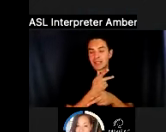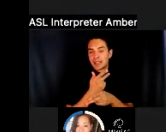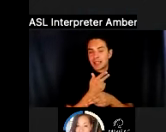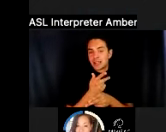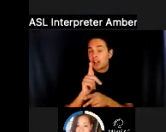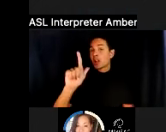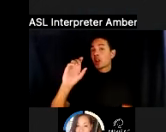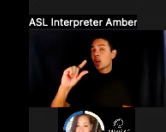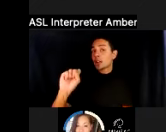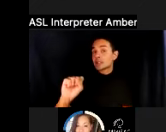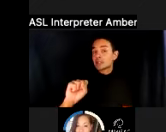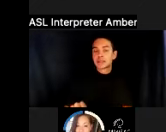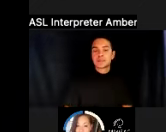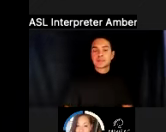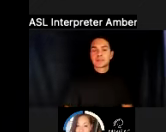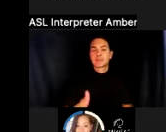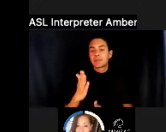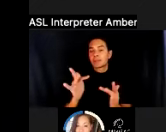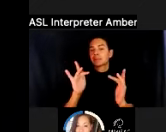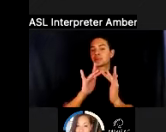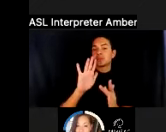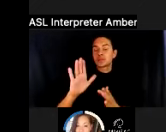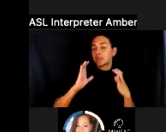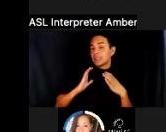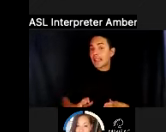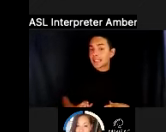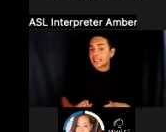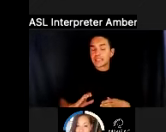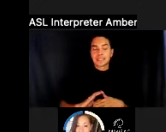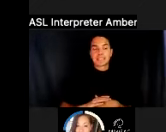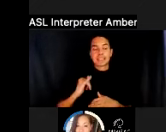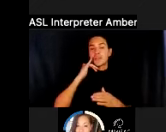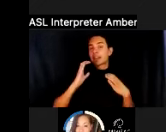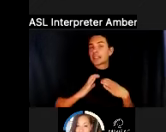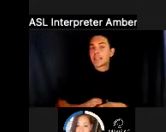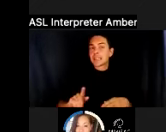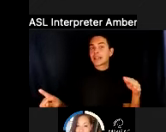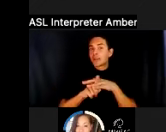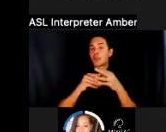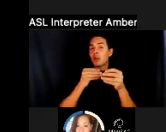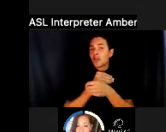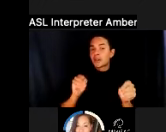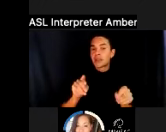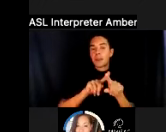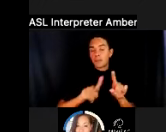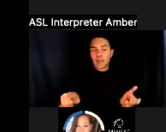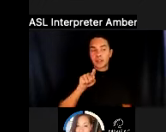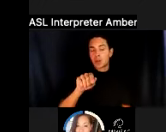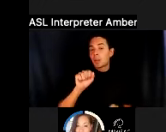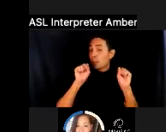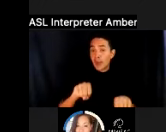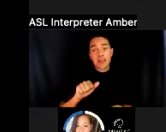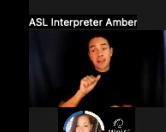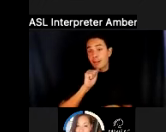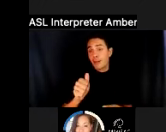logs, like when you called your client, if your client came into the office, but you might not